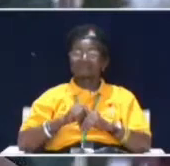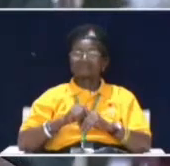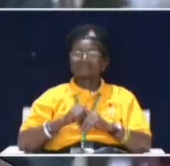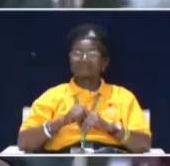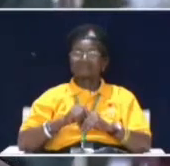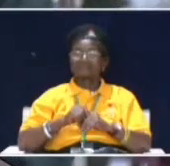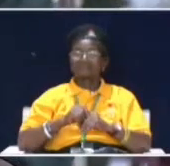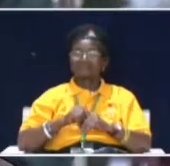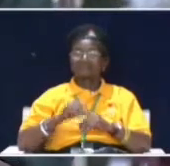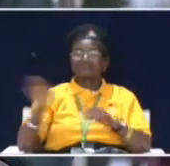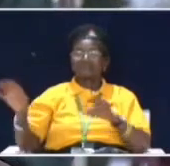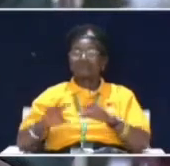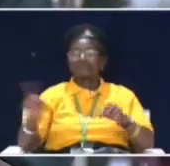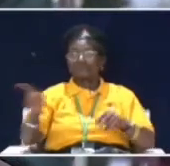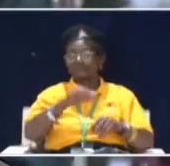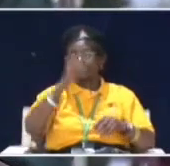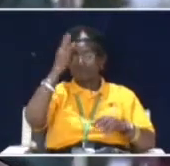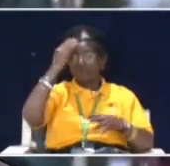You know,